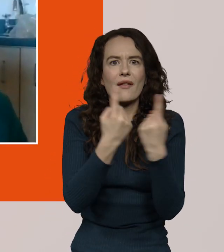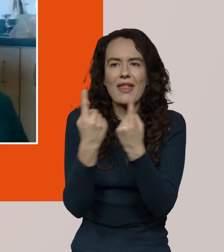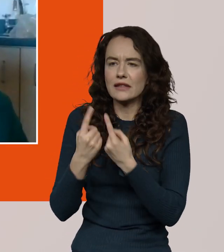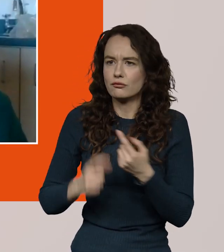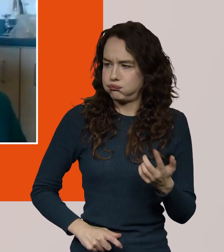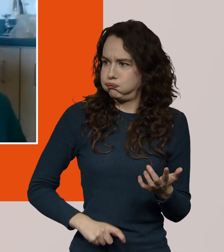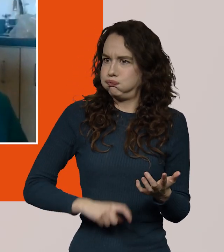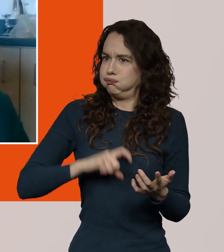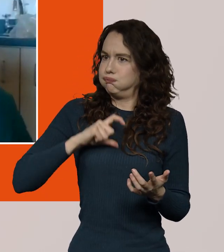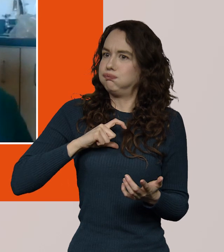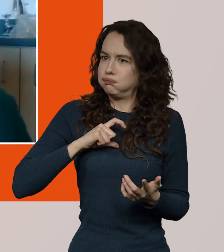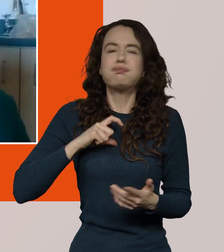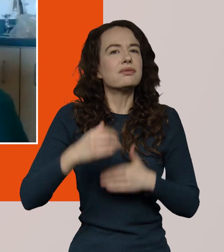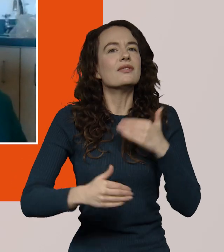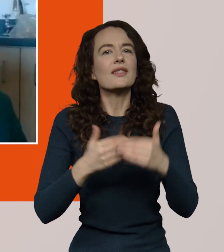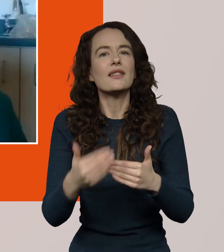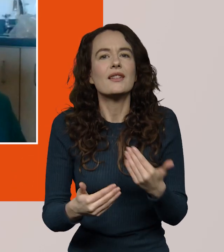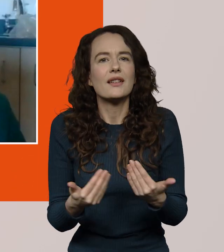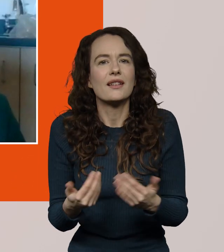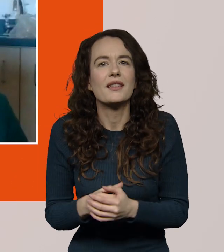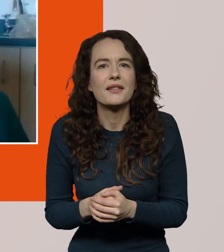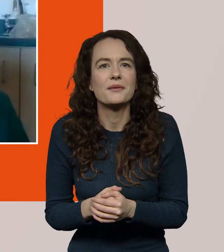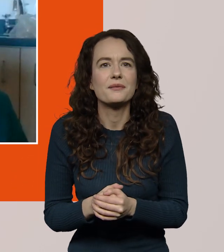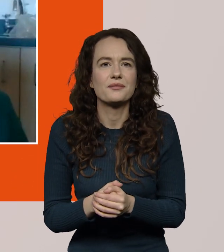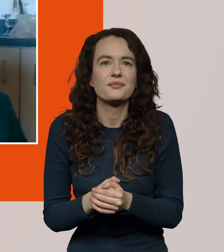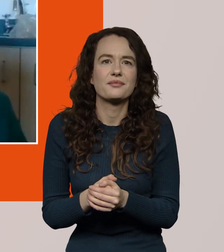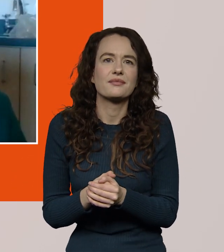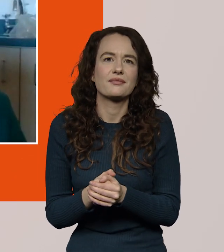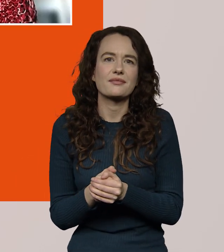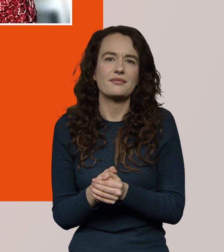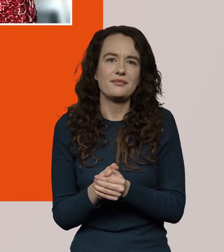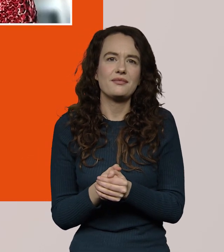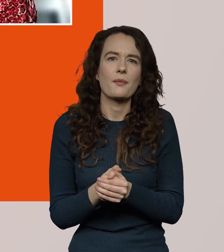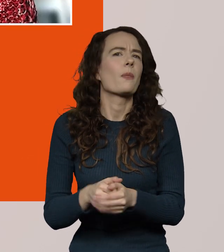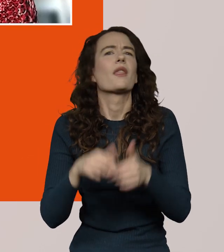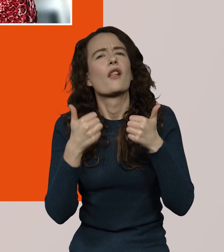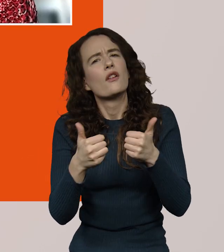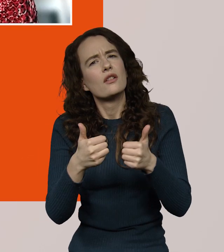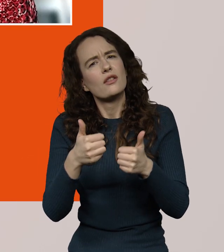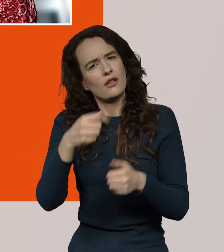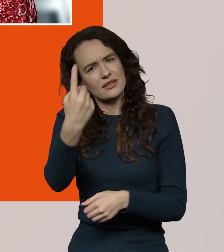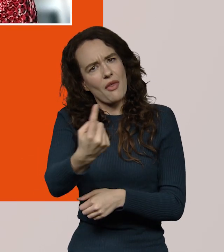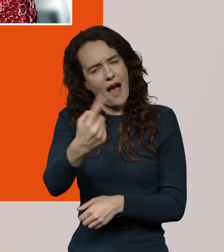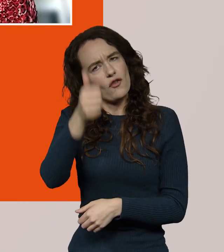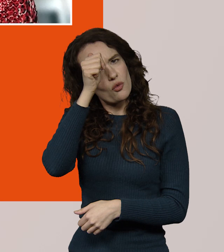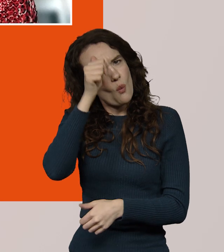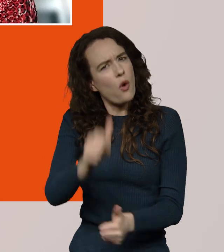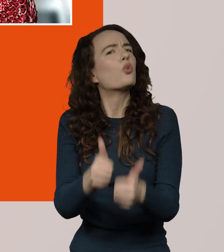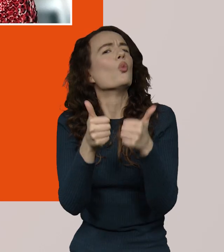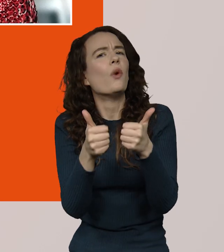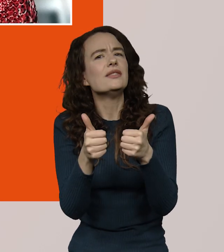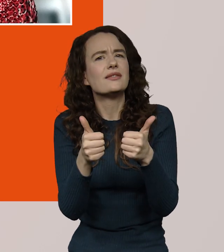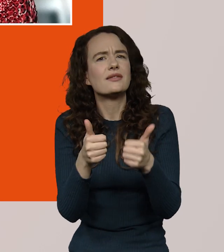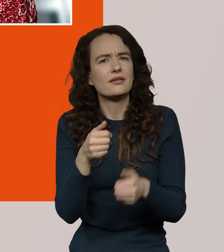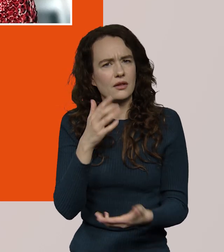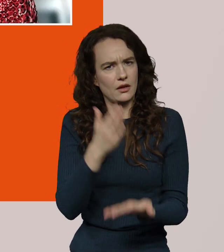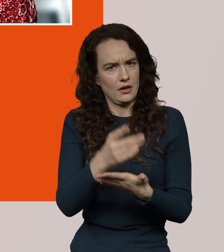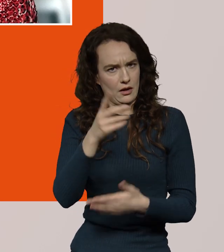everyone. That was so nice to hear what other people worry about, because it sometimes makes you feel better about what you worry about, doesn't